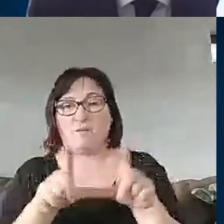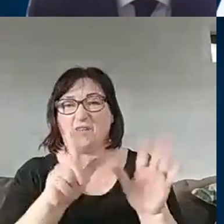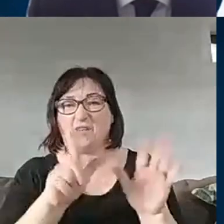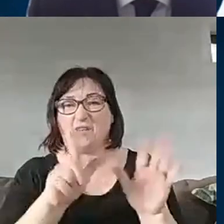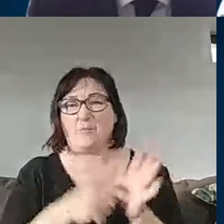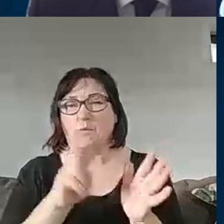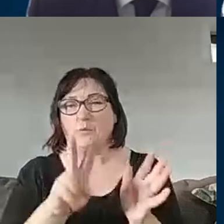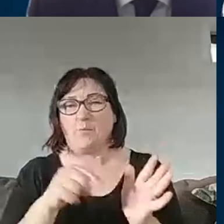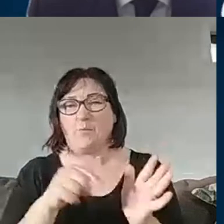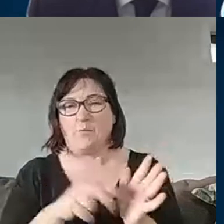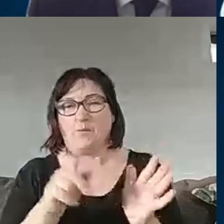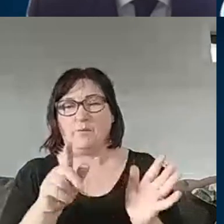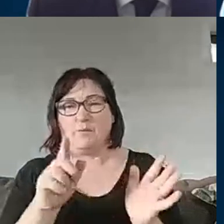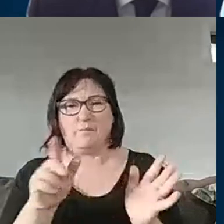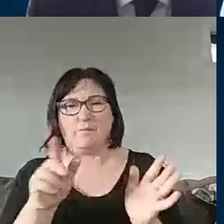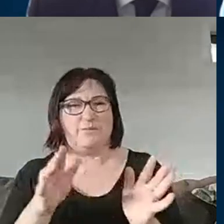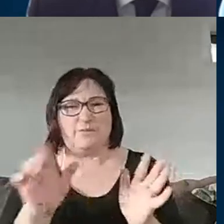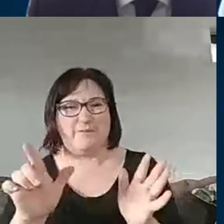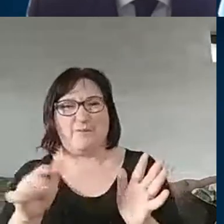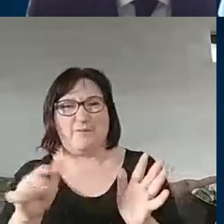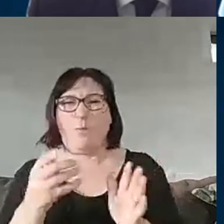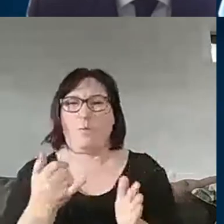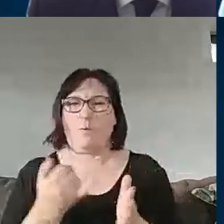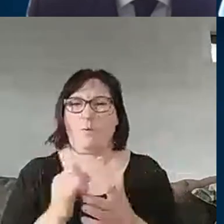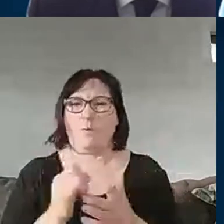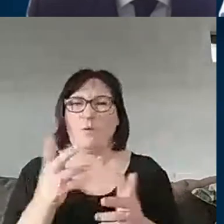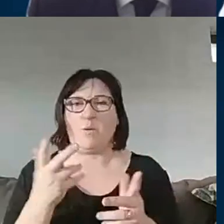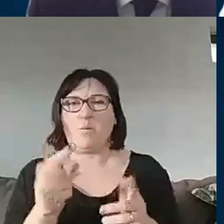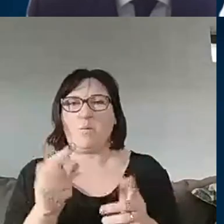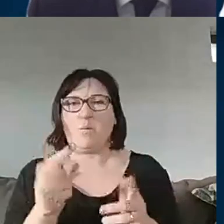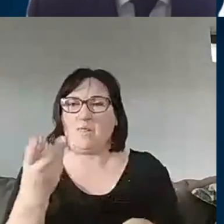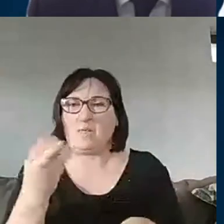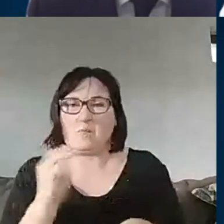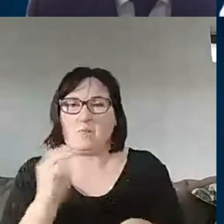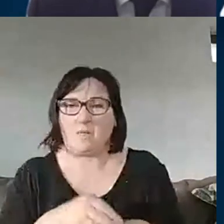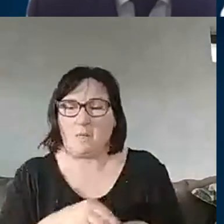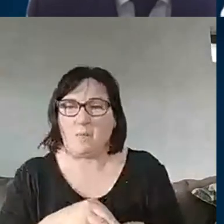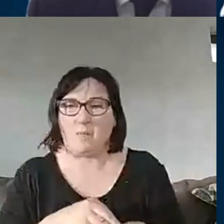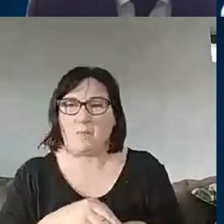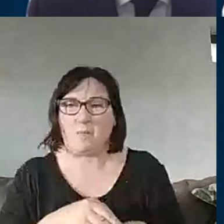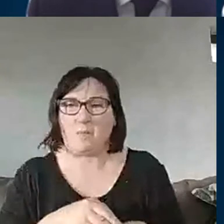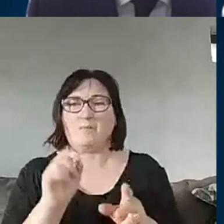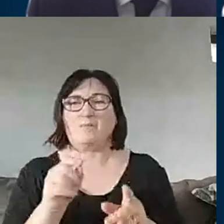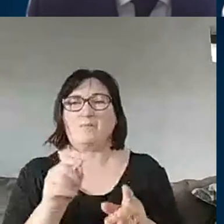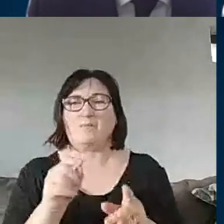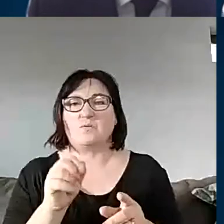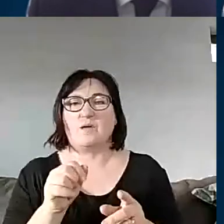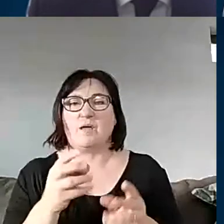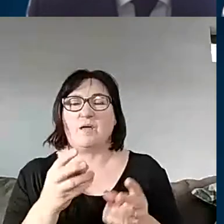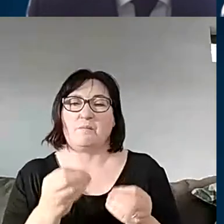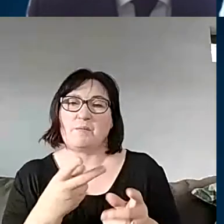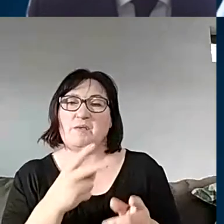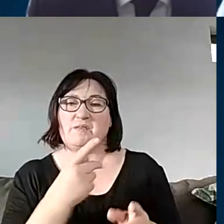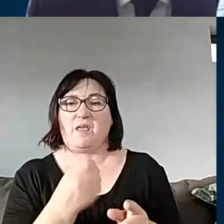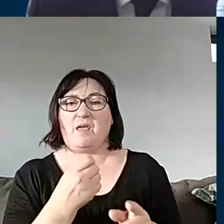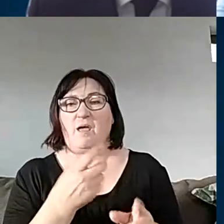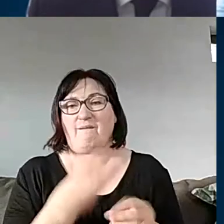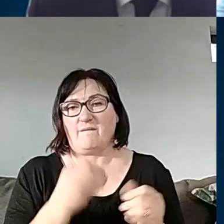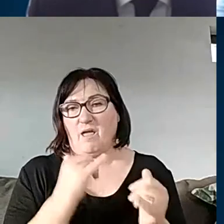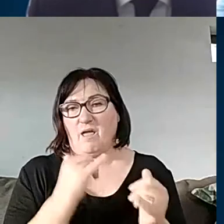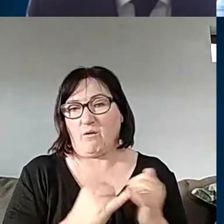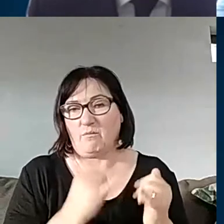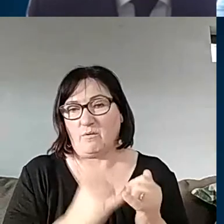7.2.7 or earlier, you may incur an error when you try and install the new version. It says, sorry, an error occurred. Please contact